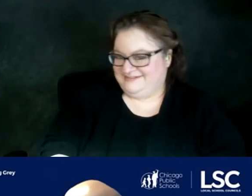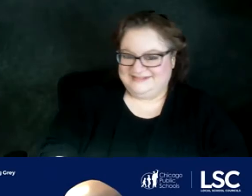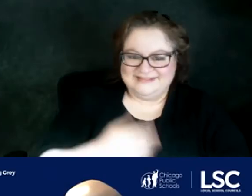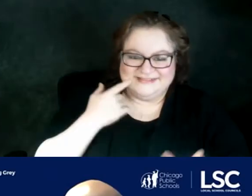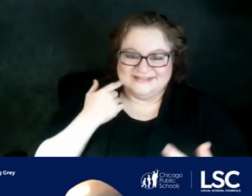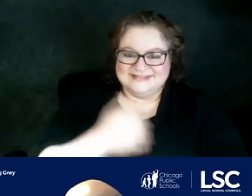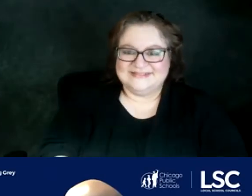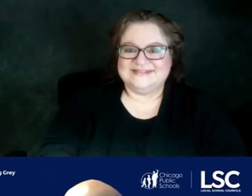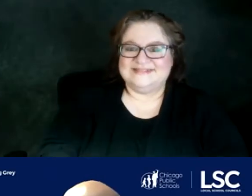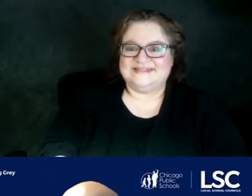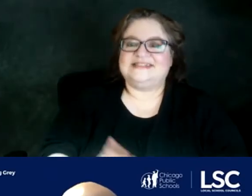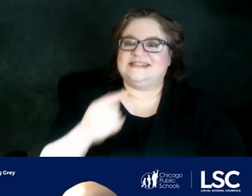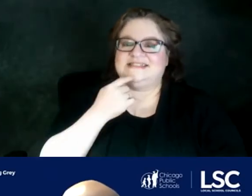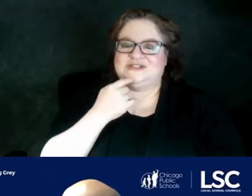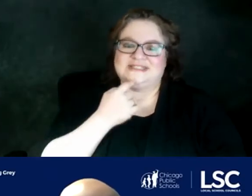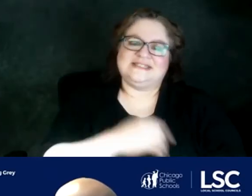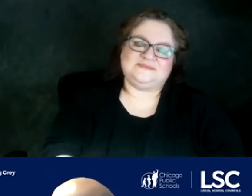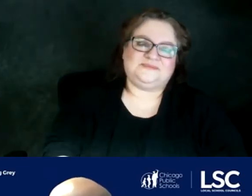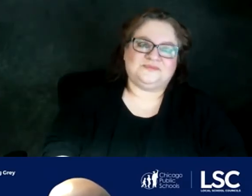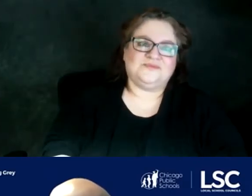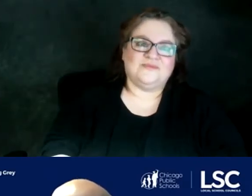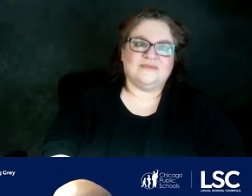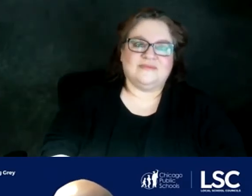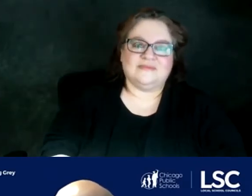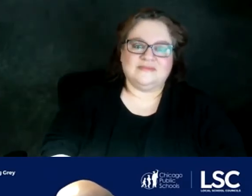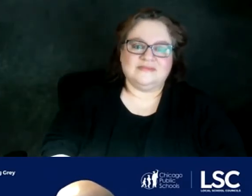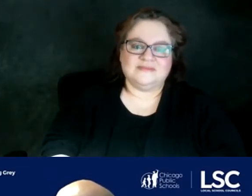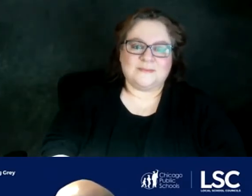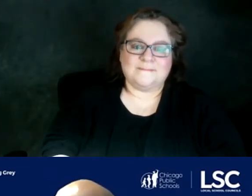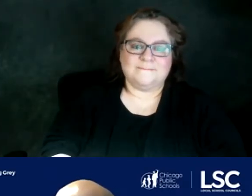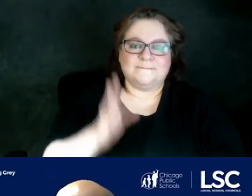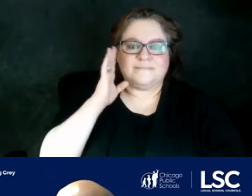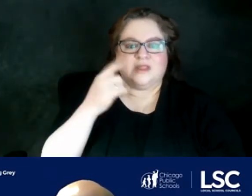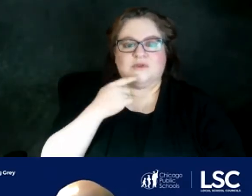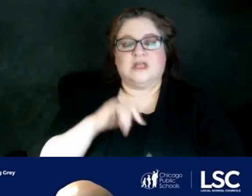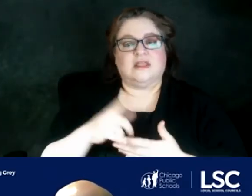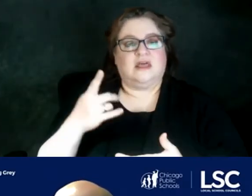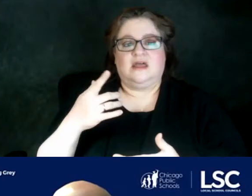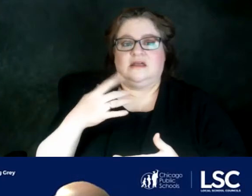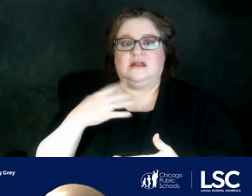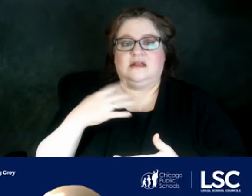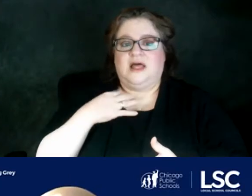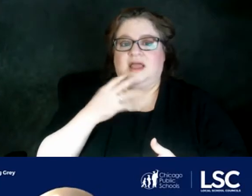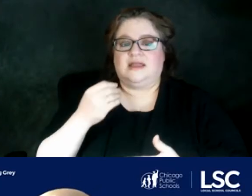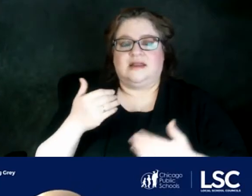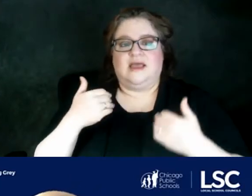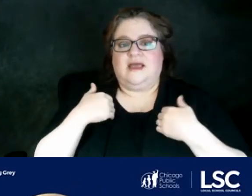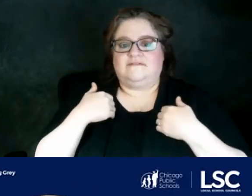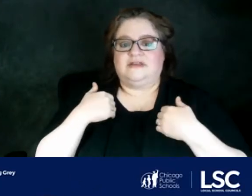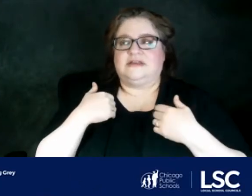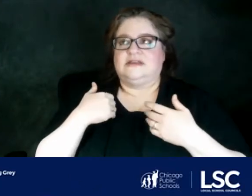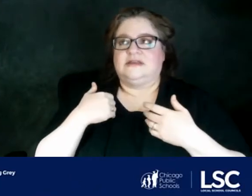Well, in seriousness, I would say that just by applying and having